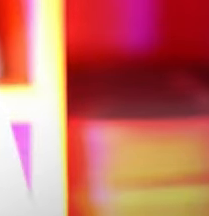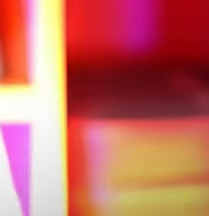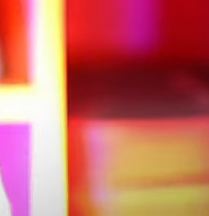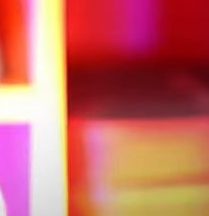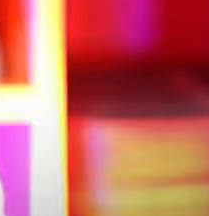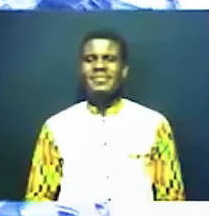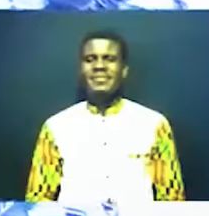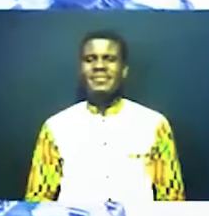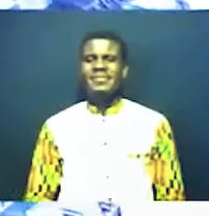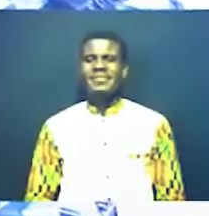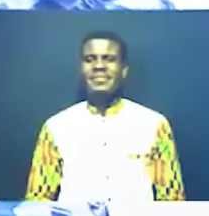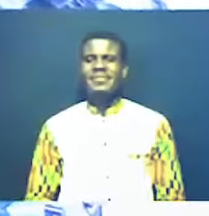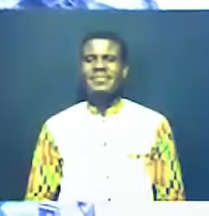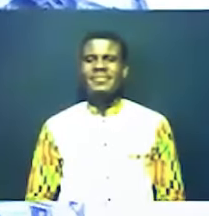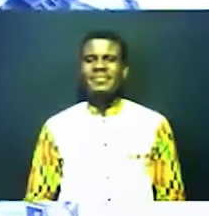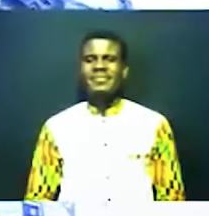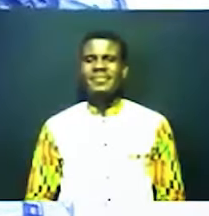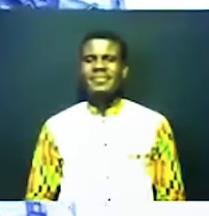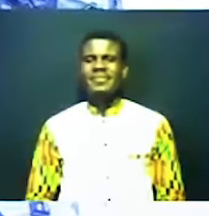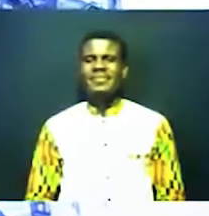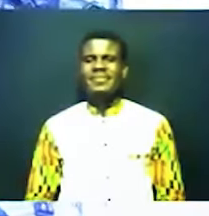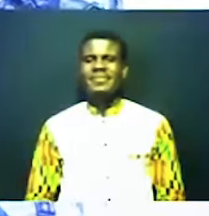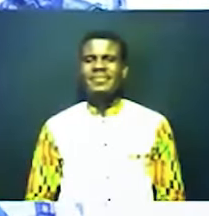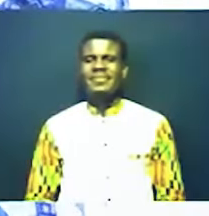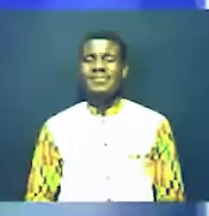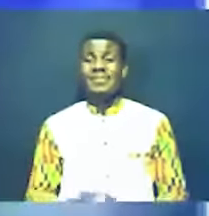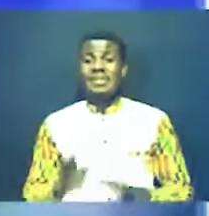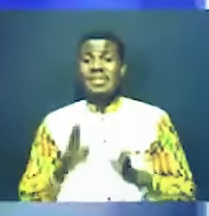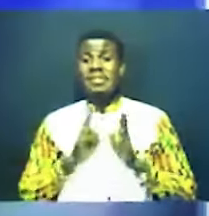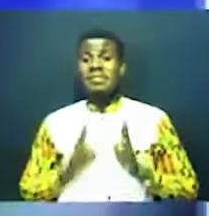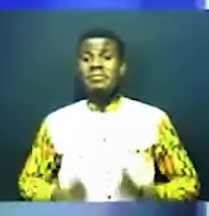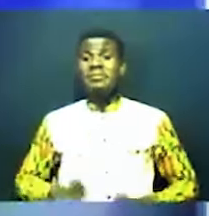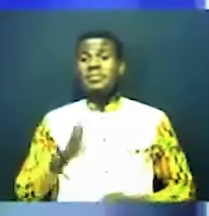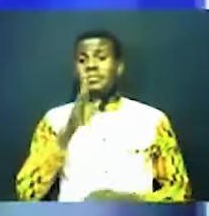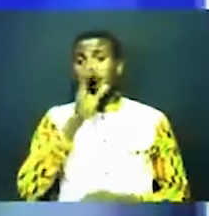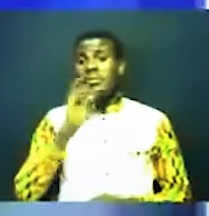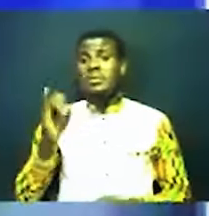videos. Thank you. A human being can be very deceiving.